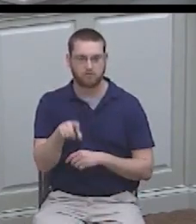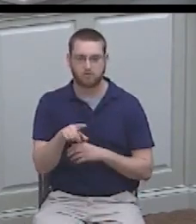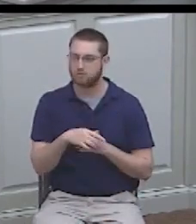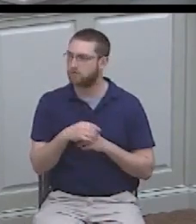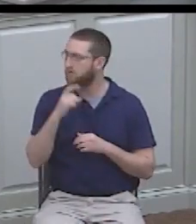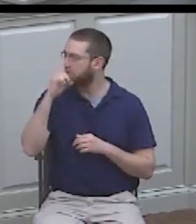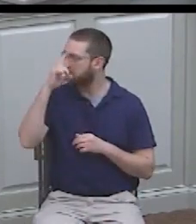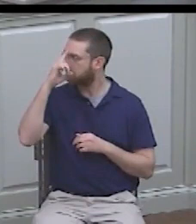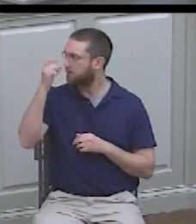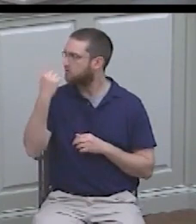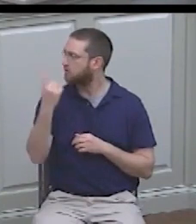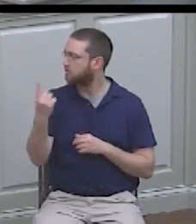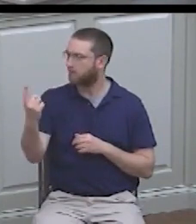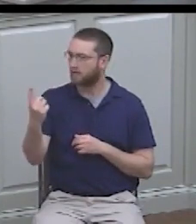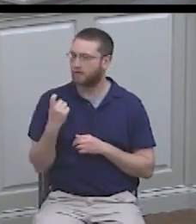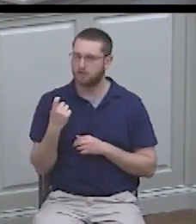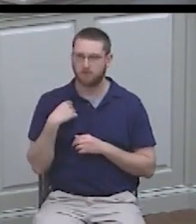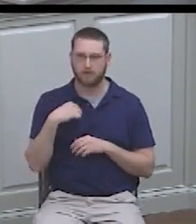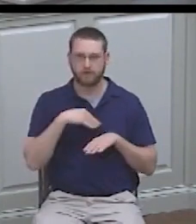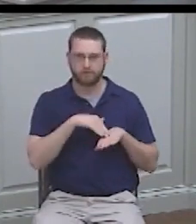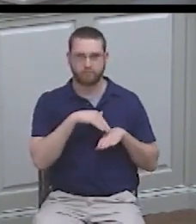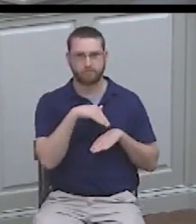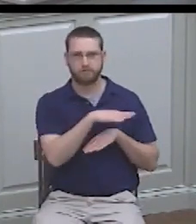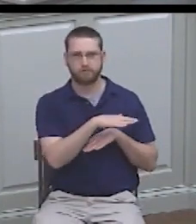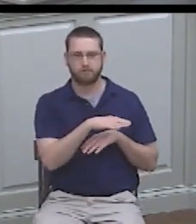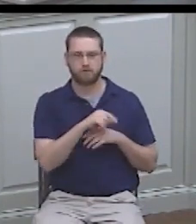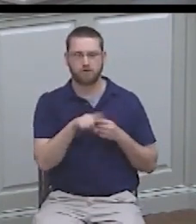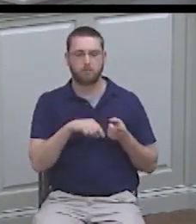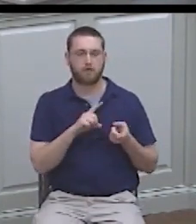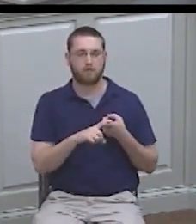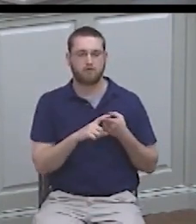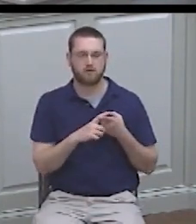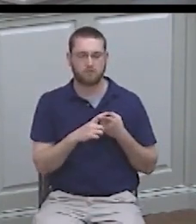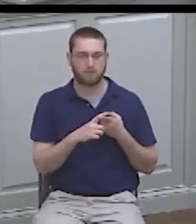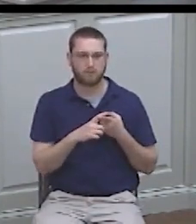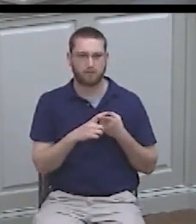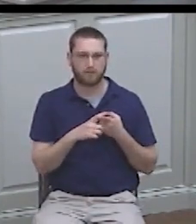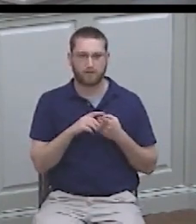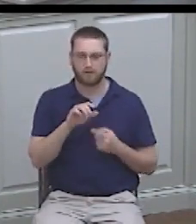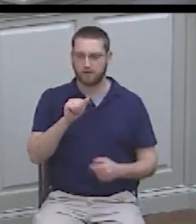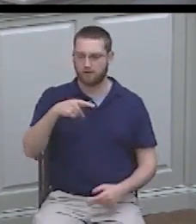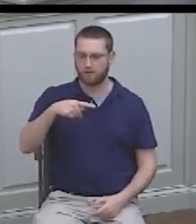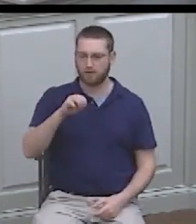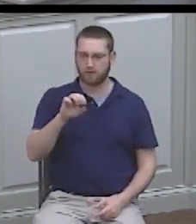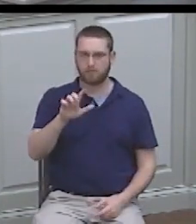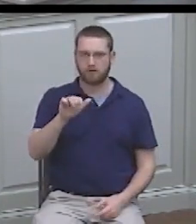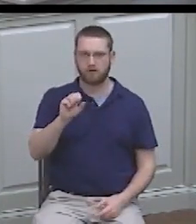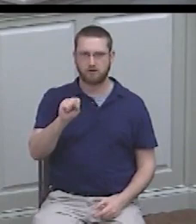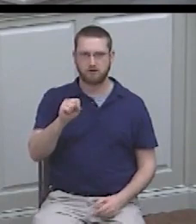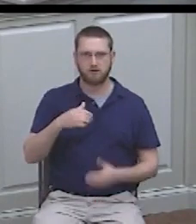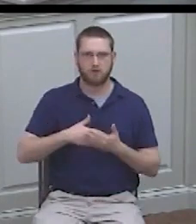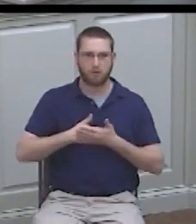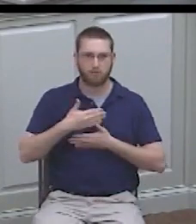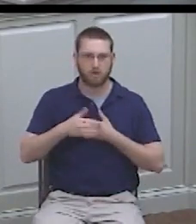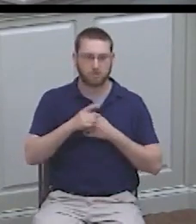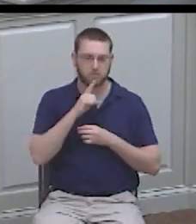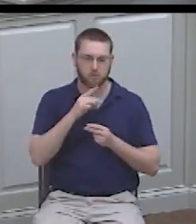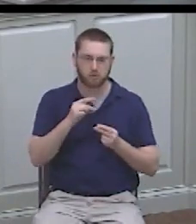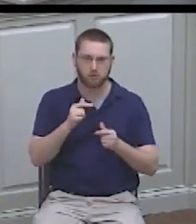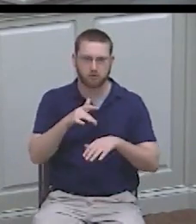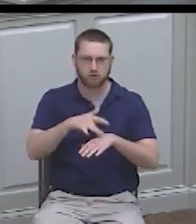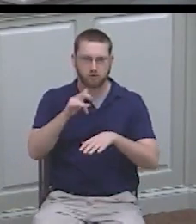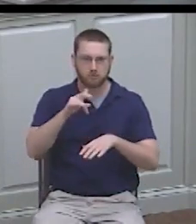because someone asked me, and I think I passed it along, about the appeals process, could you just real quickly touch